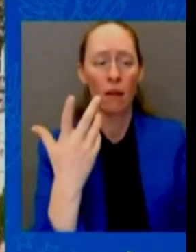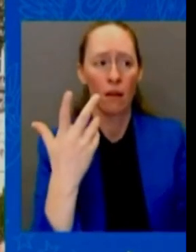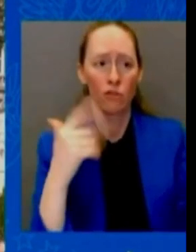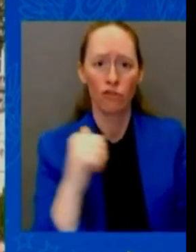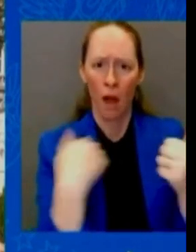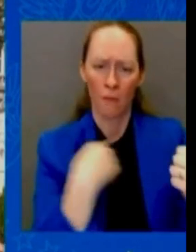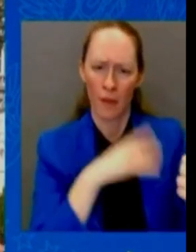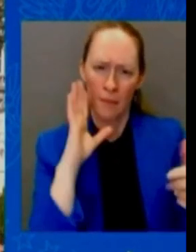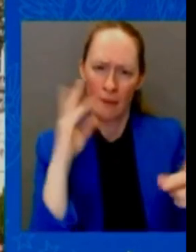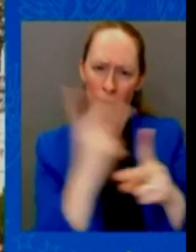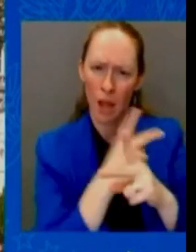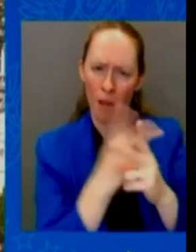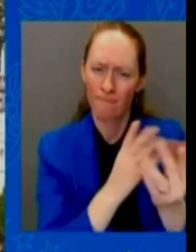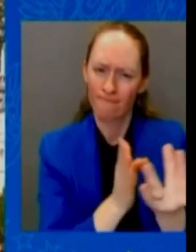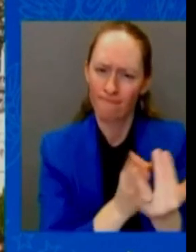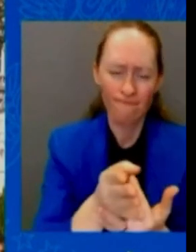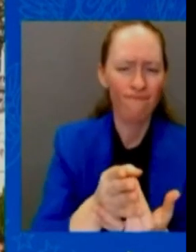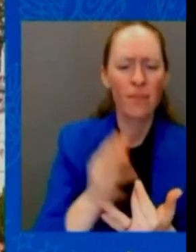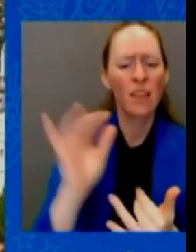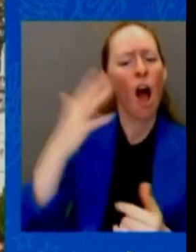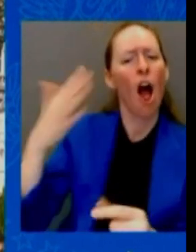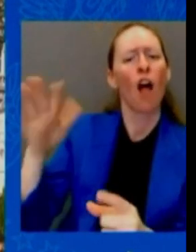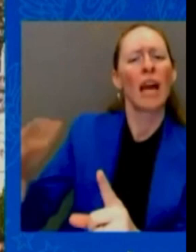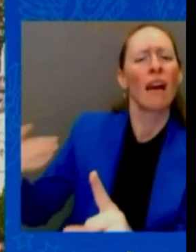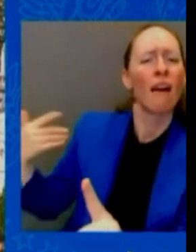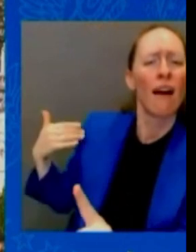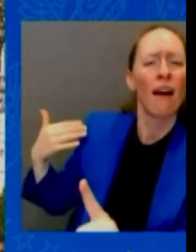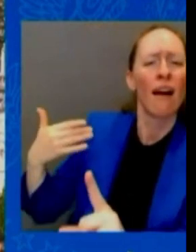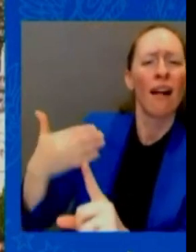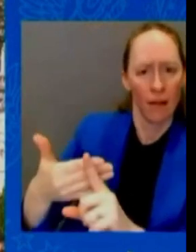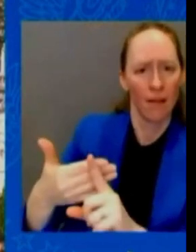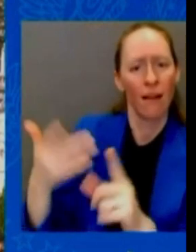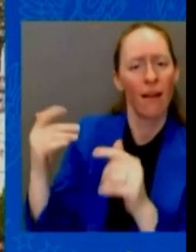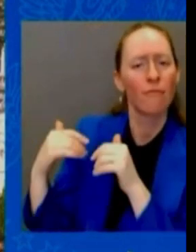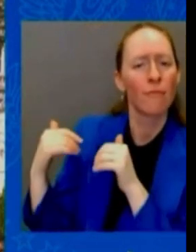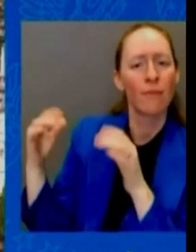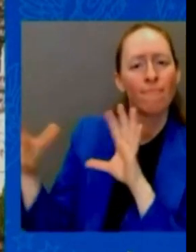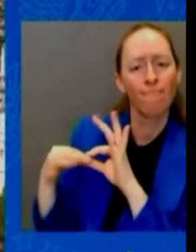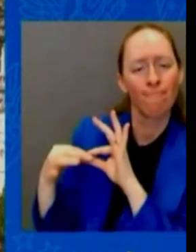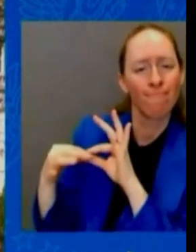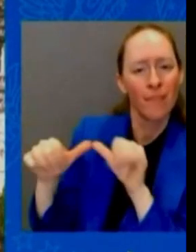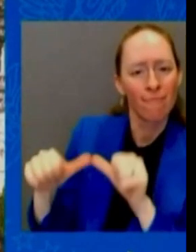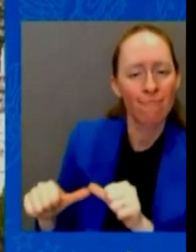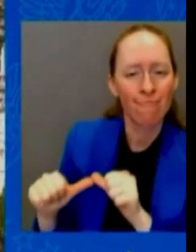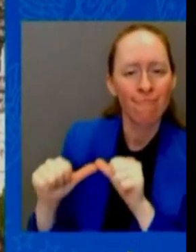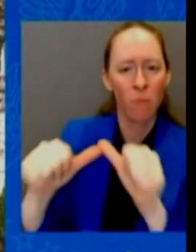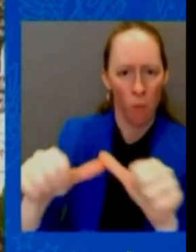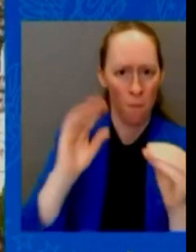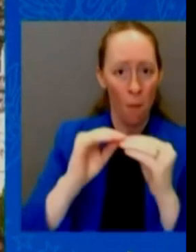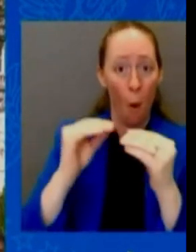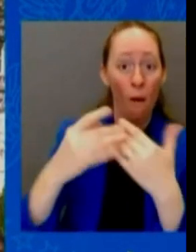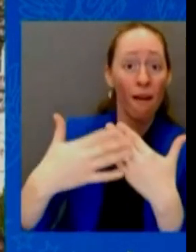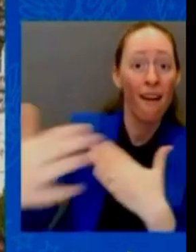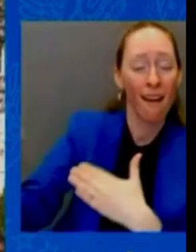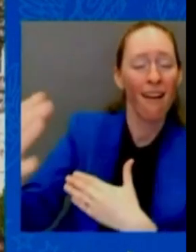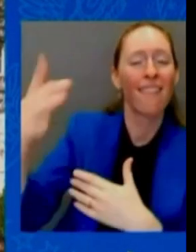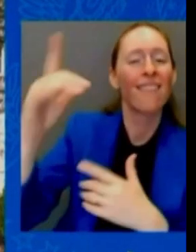the world, and determined to generate hope. Long live the friendship between the United States and France.